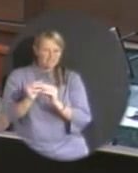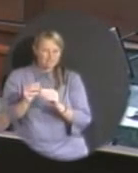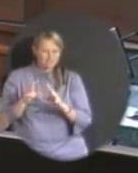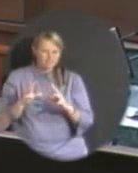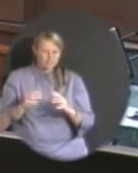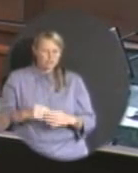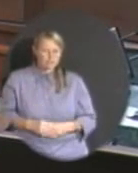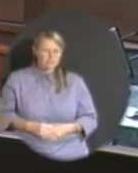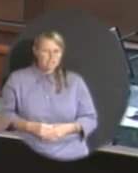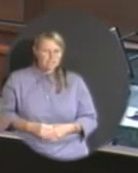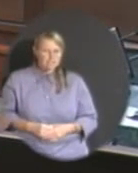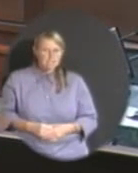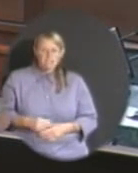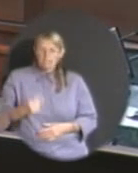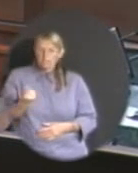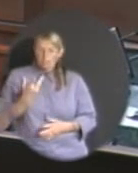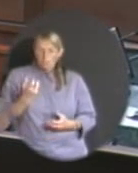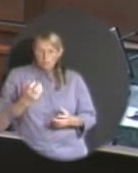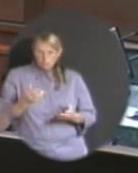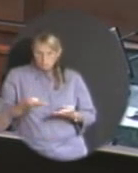All right. Would someone like to make a motion?